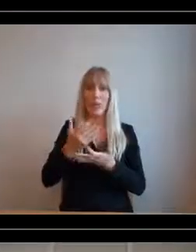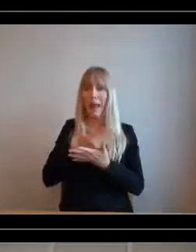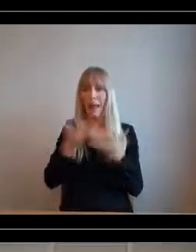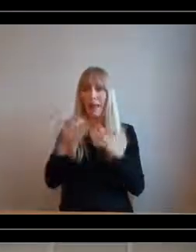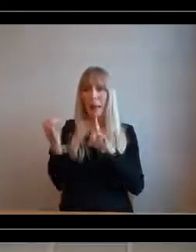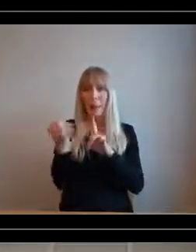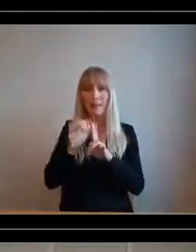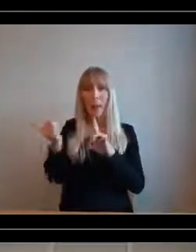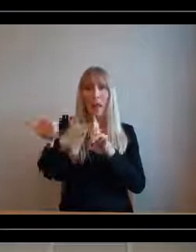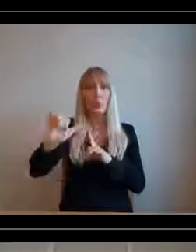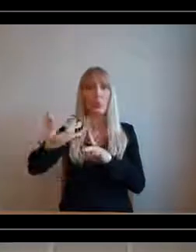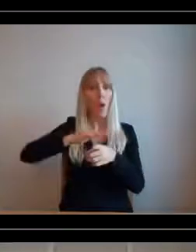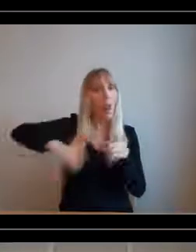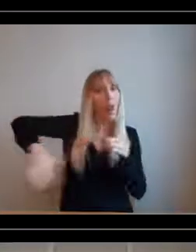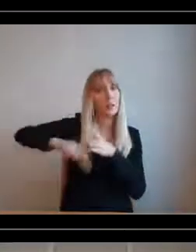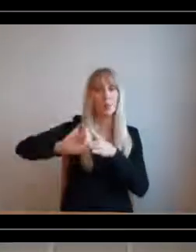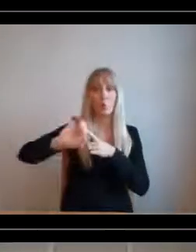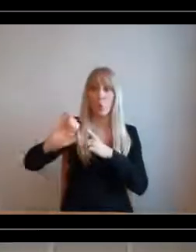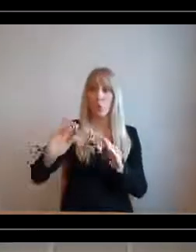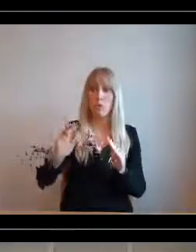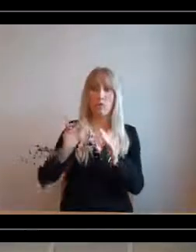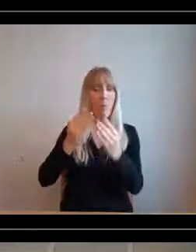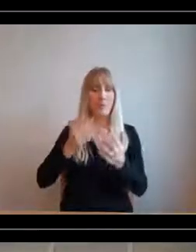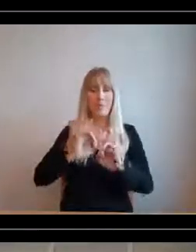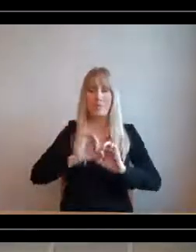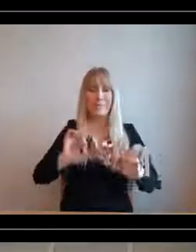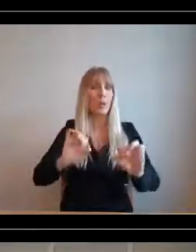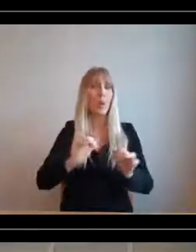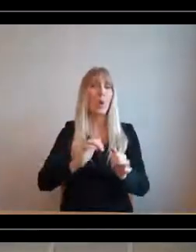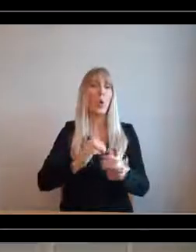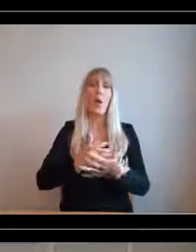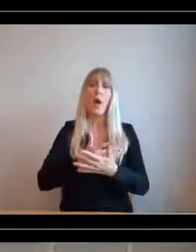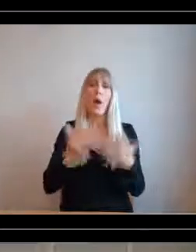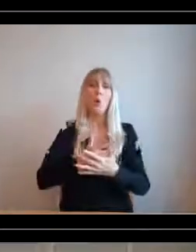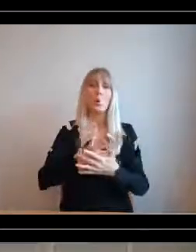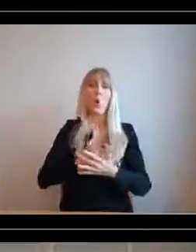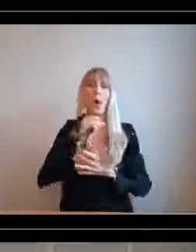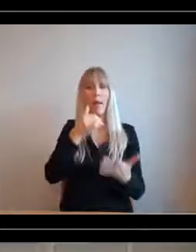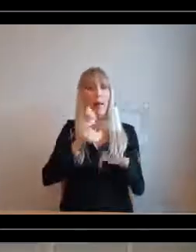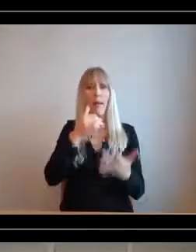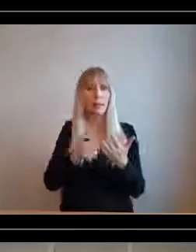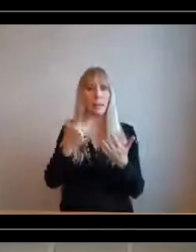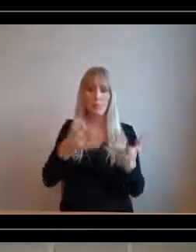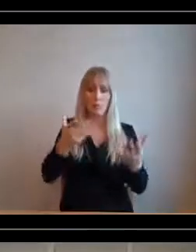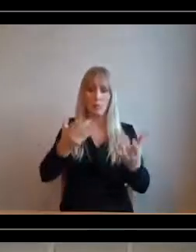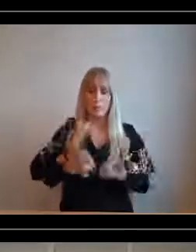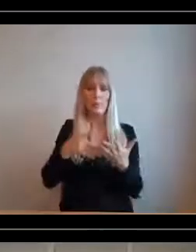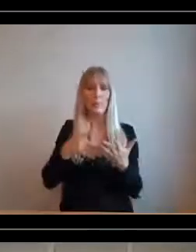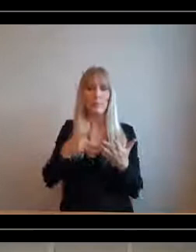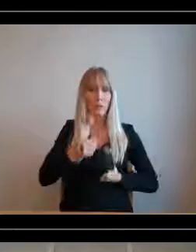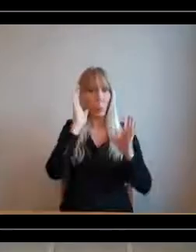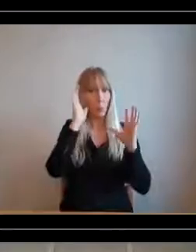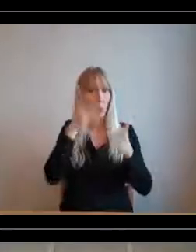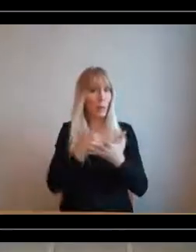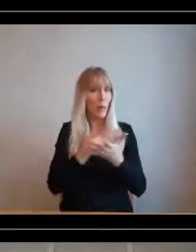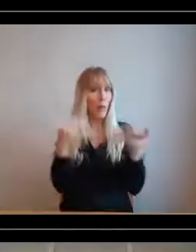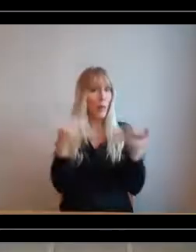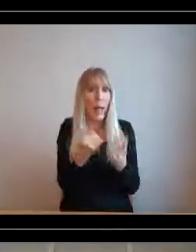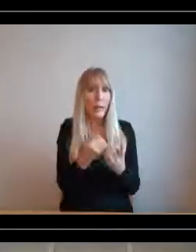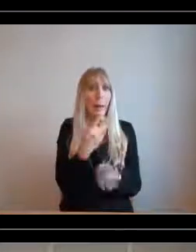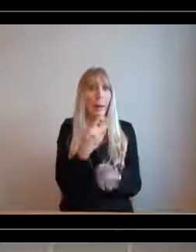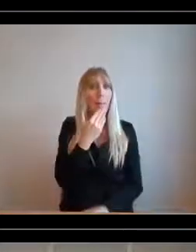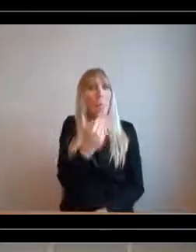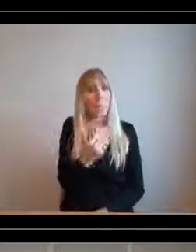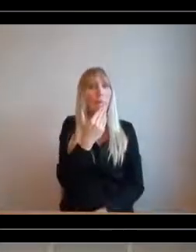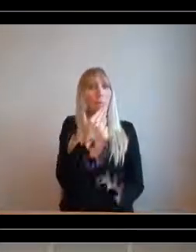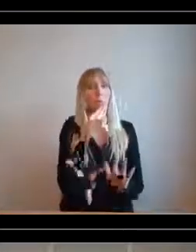on your land or property, or any of the correspondence that you've had from us or that you're worried about, please